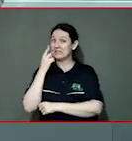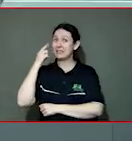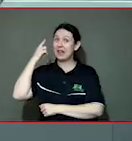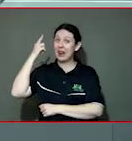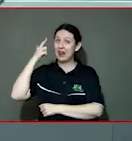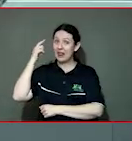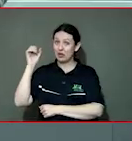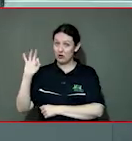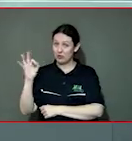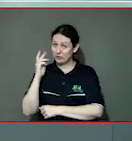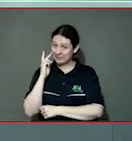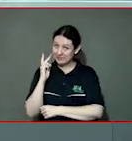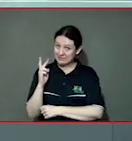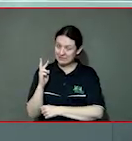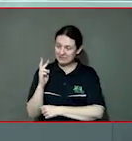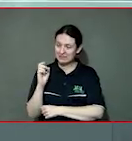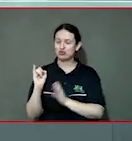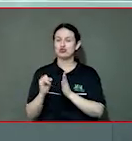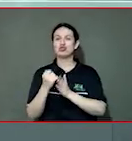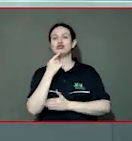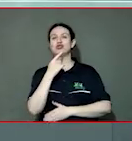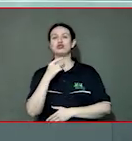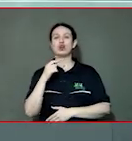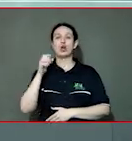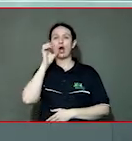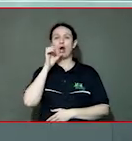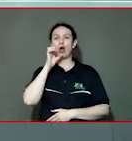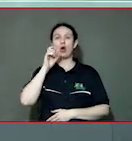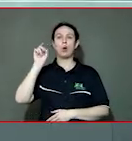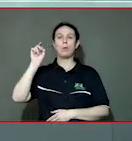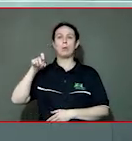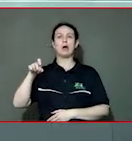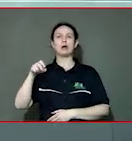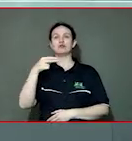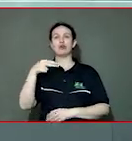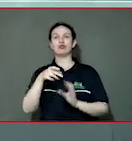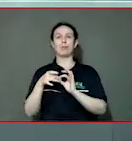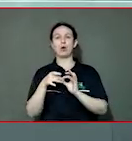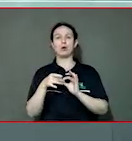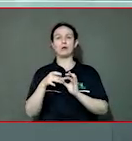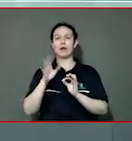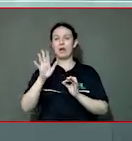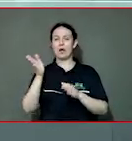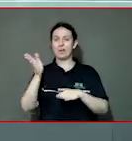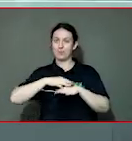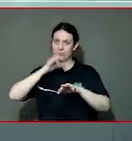So don't just see alcohol and write hydrogen bonds. You must be specific.